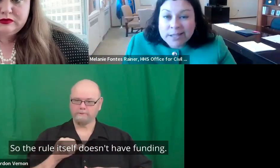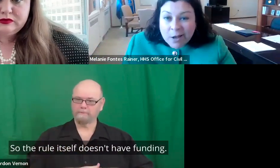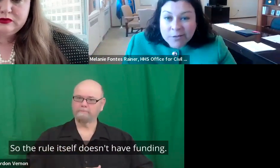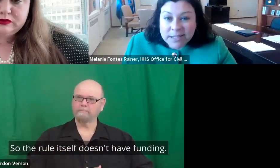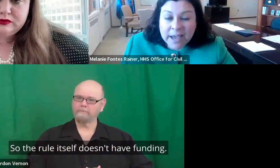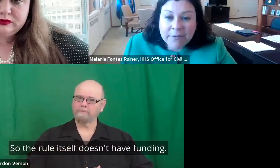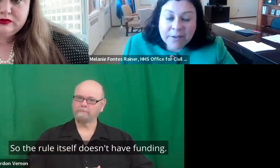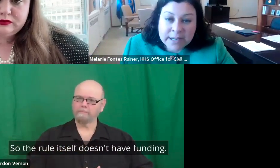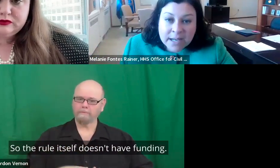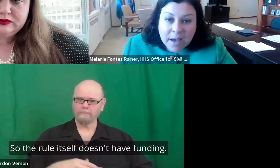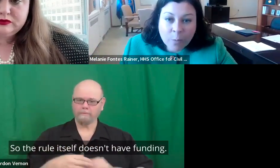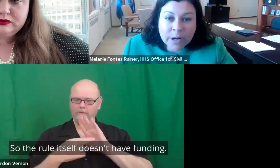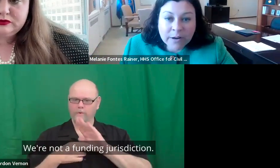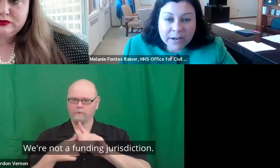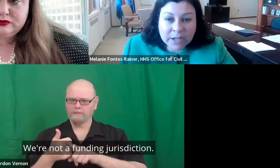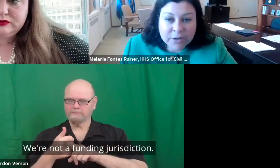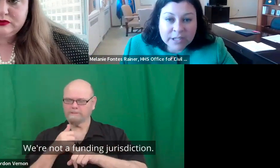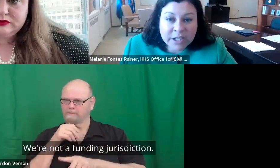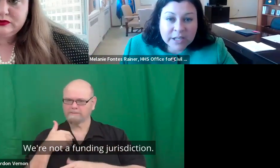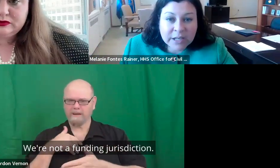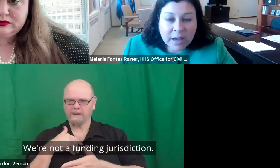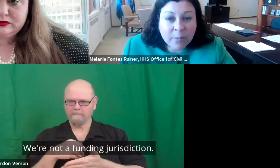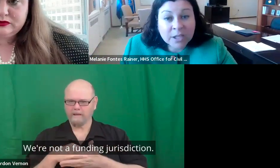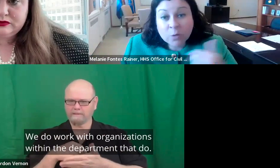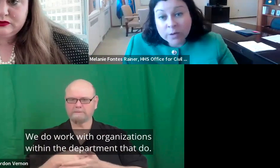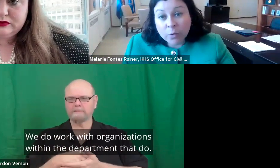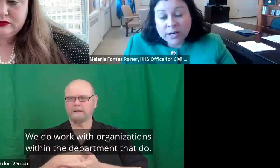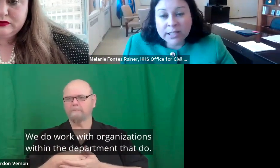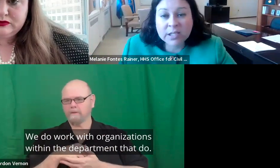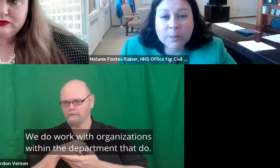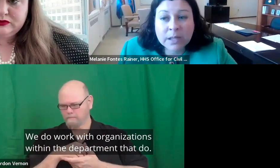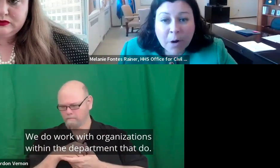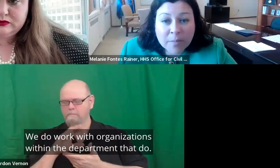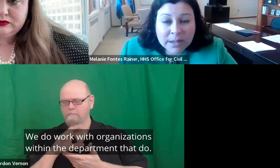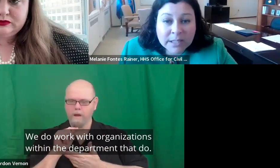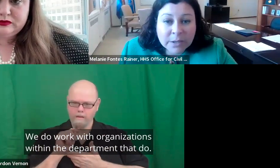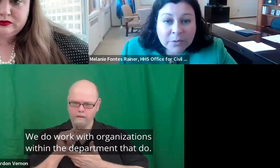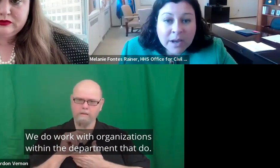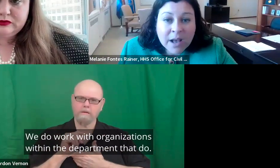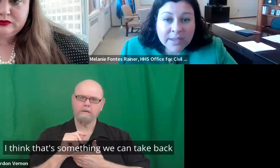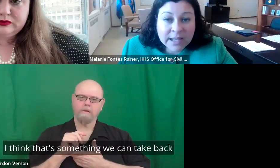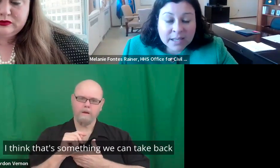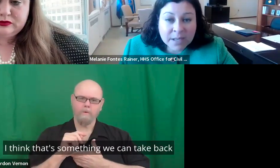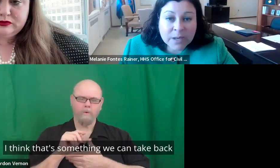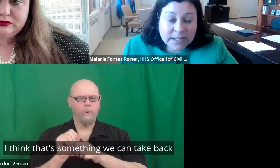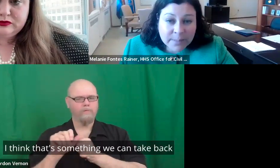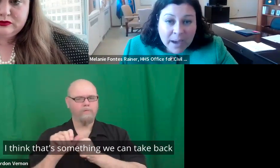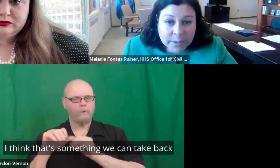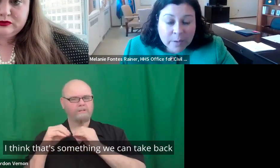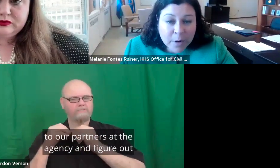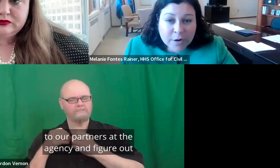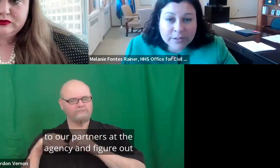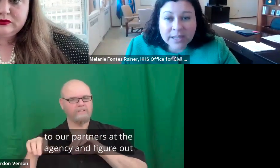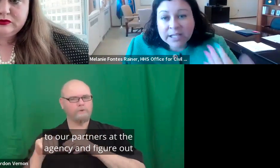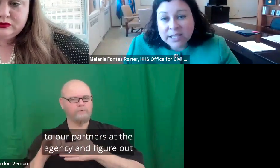The rule itself doesn't have funding. We're not a funding jurisdiction. We do work with organizations within the department that do. I think that's something we can take